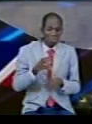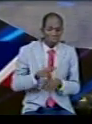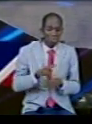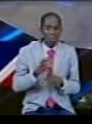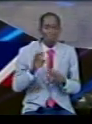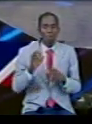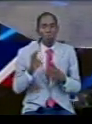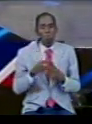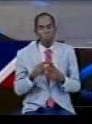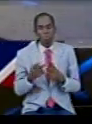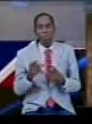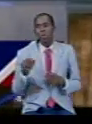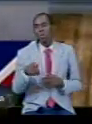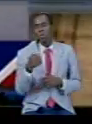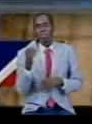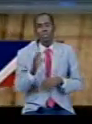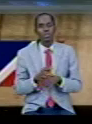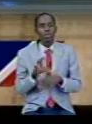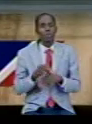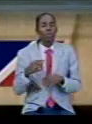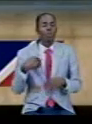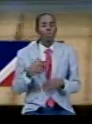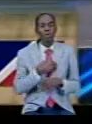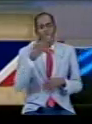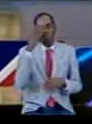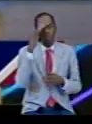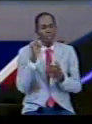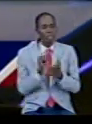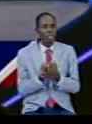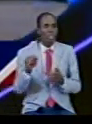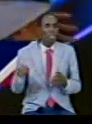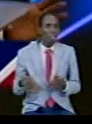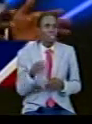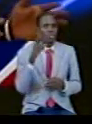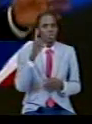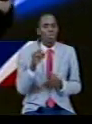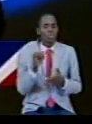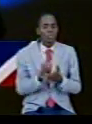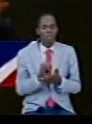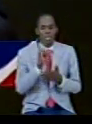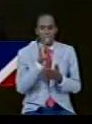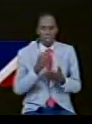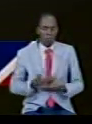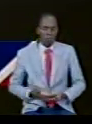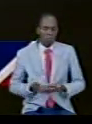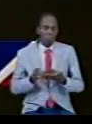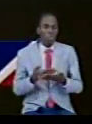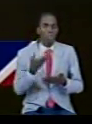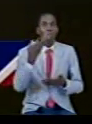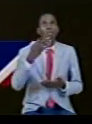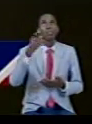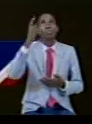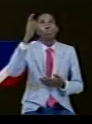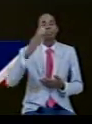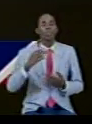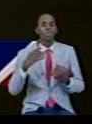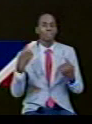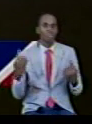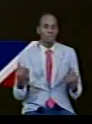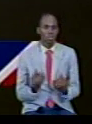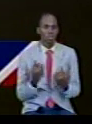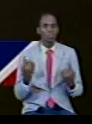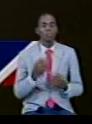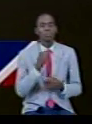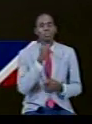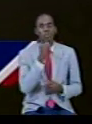other church, we know that whosoever is born of God sinneth